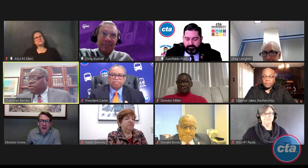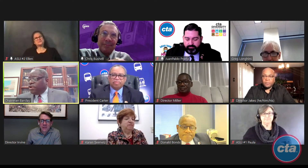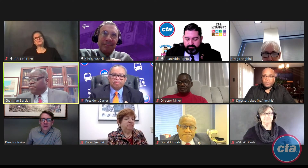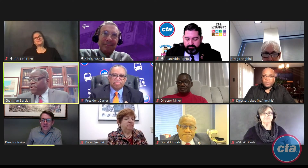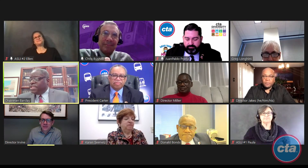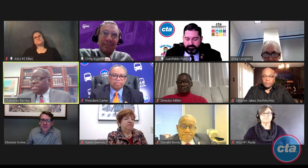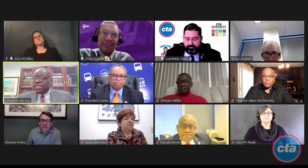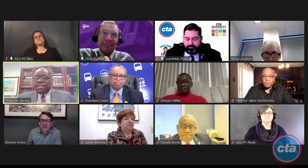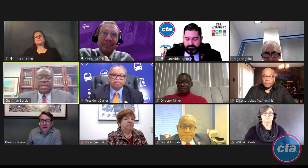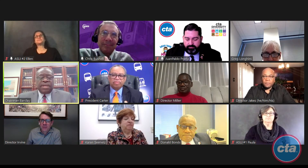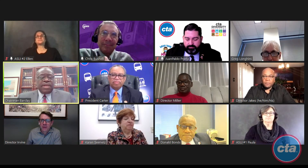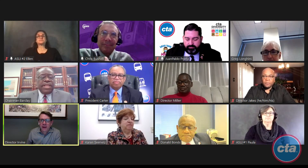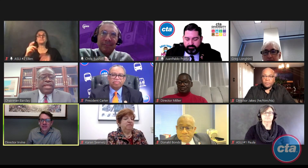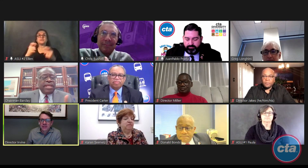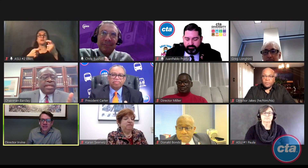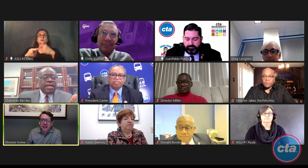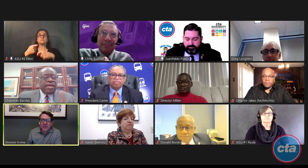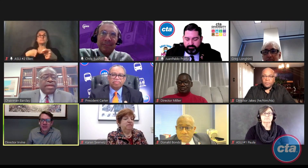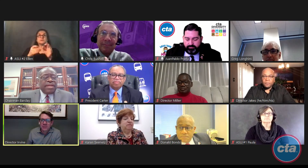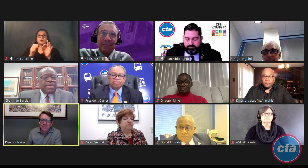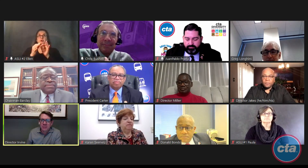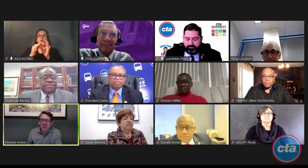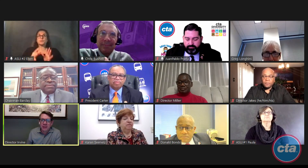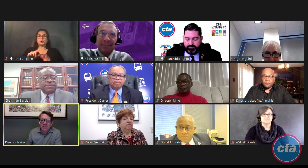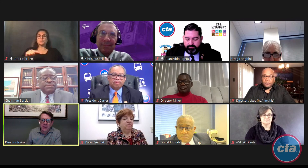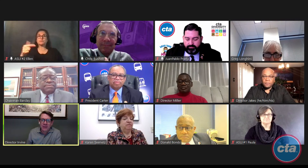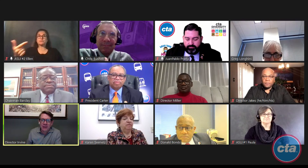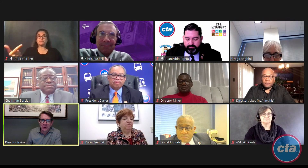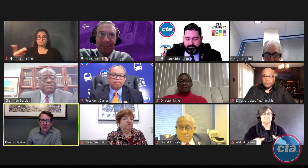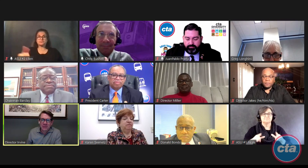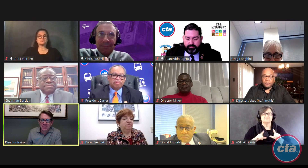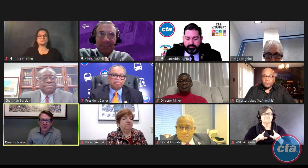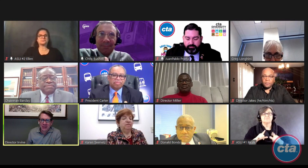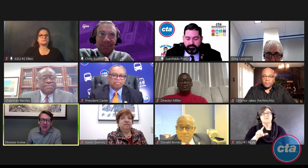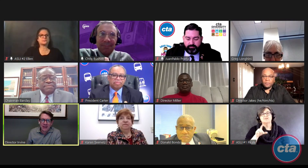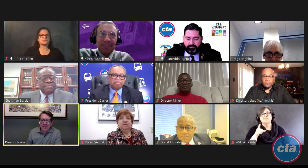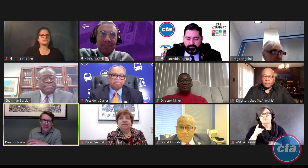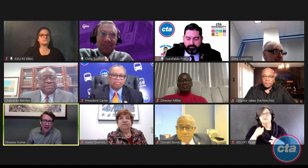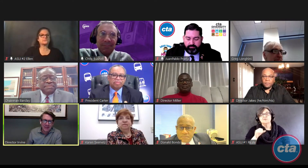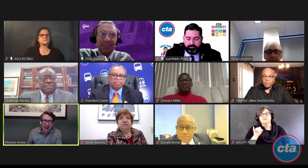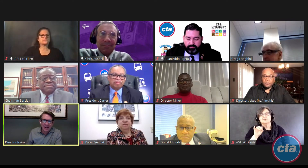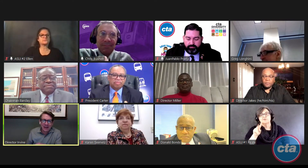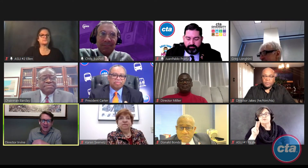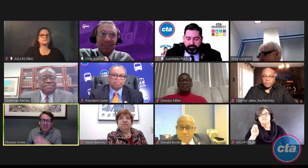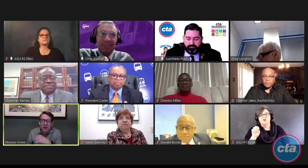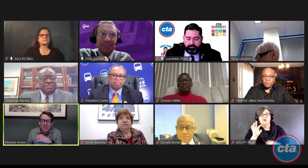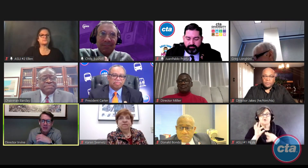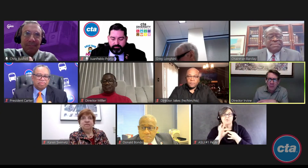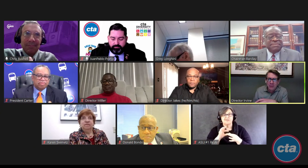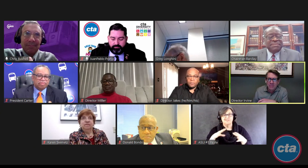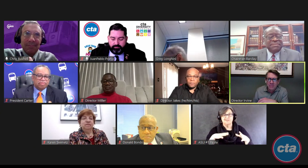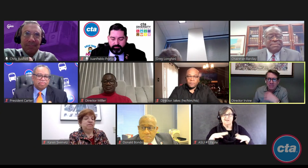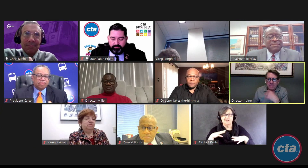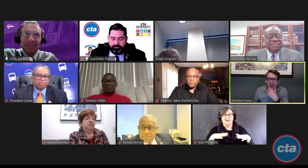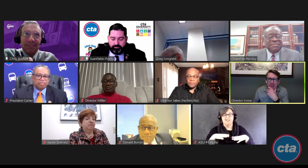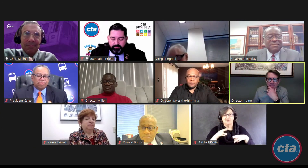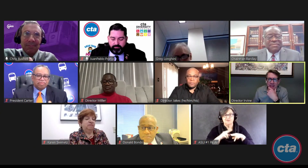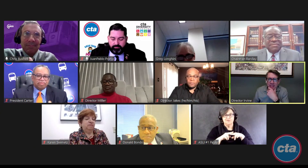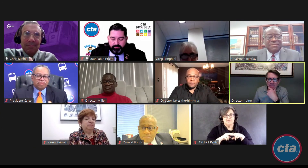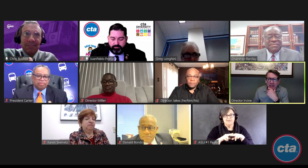Our next order of business. I just got to say, I just want to jump in on the holiday train since we're talking about it. I second that. I hope